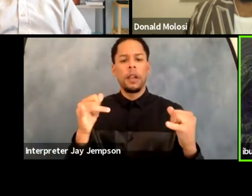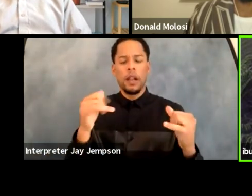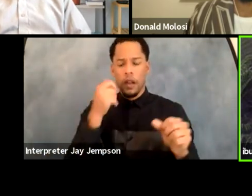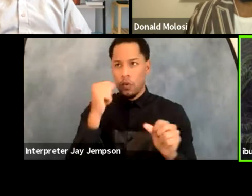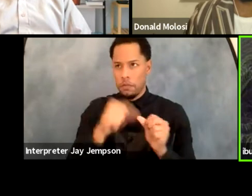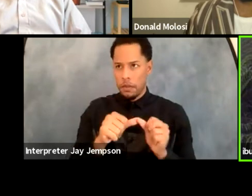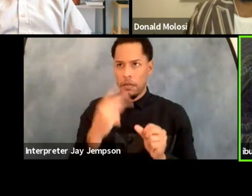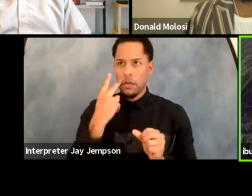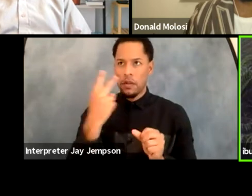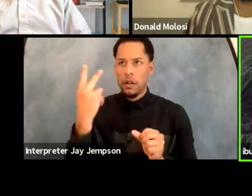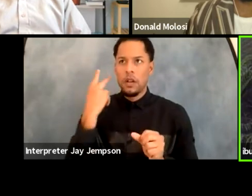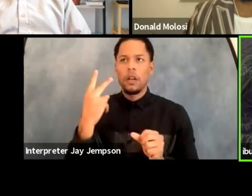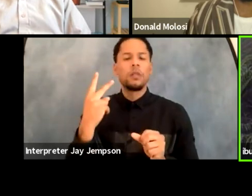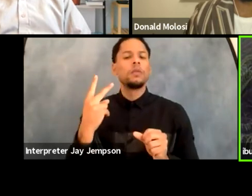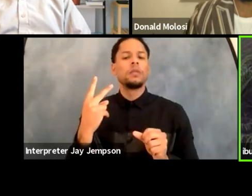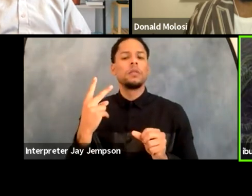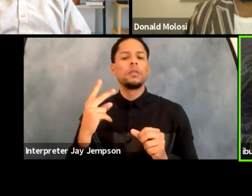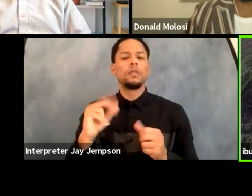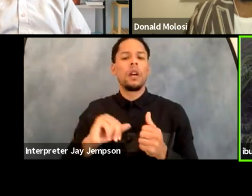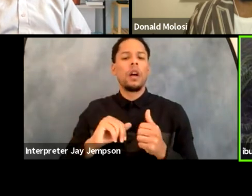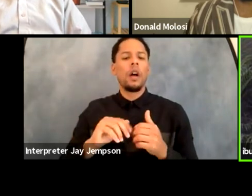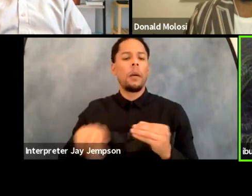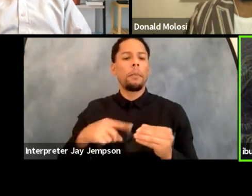about migration